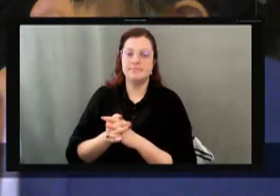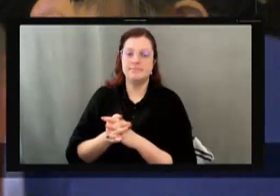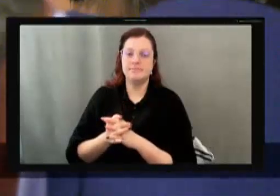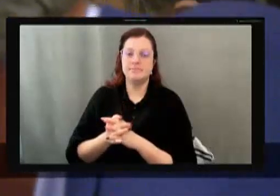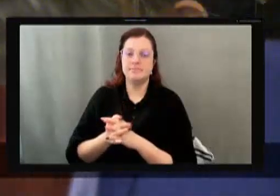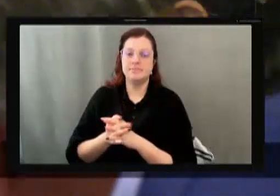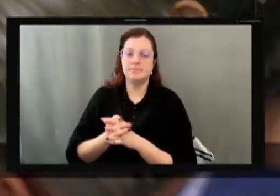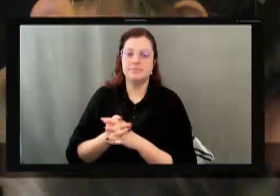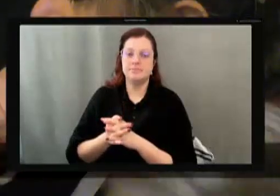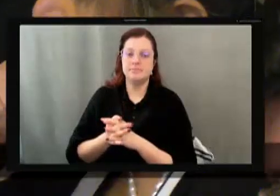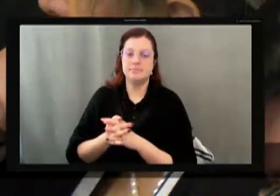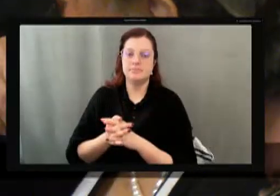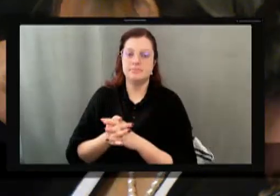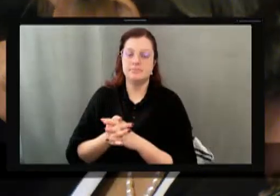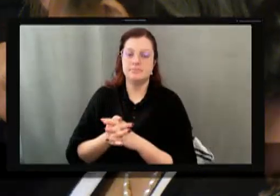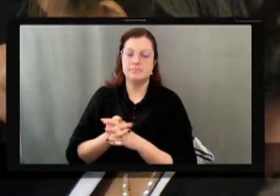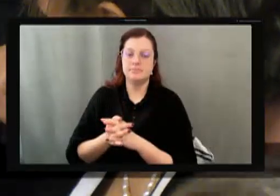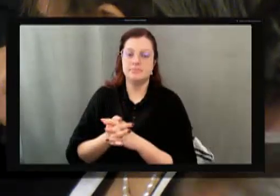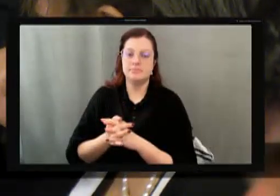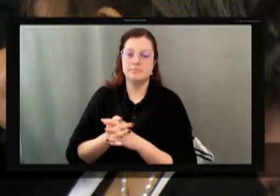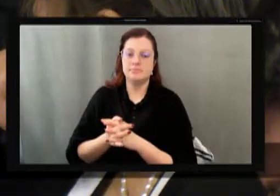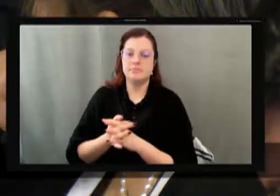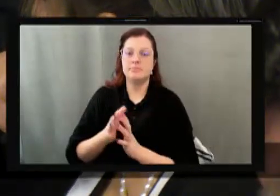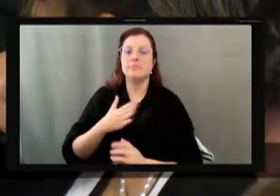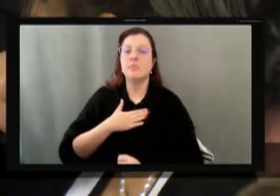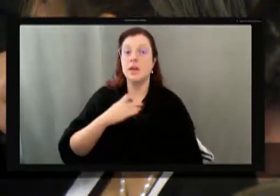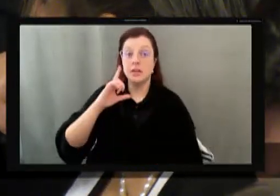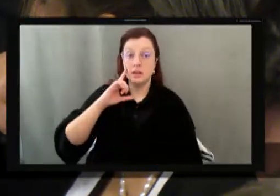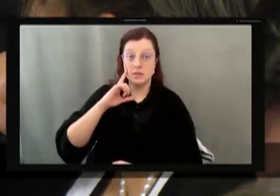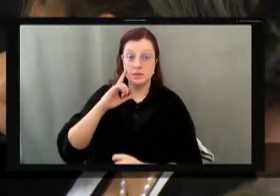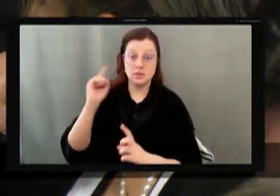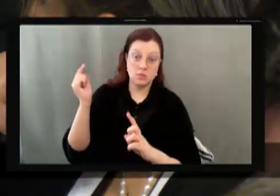my impression kind of the goals